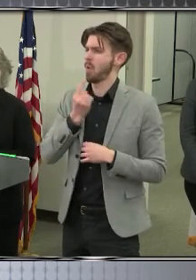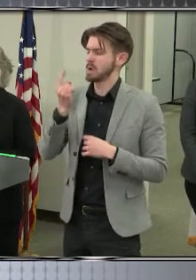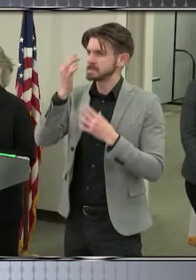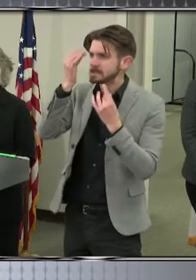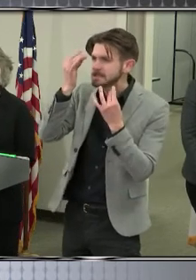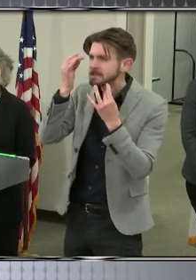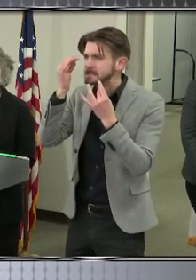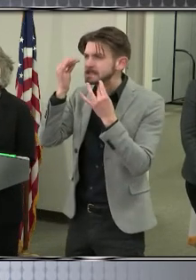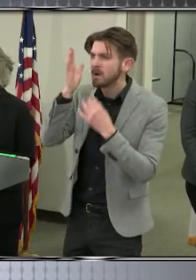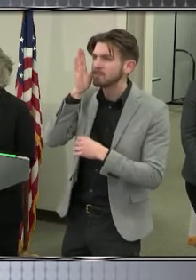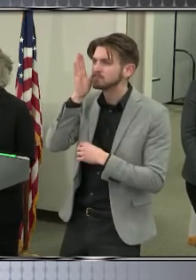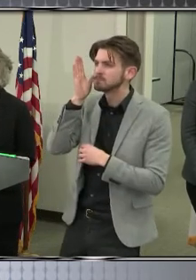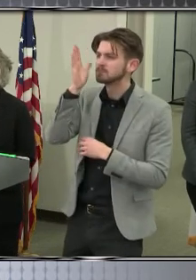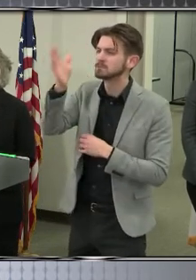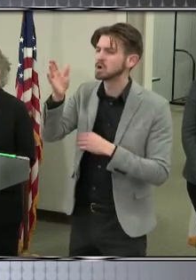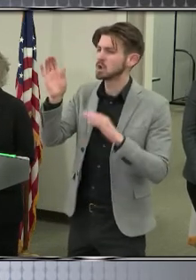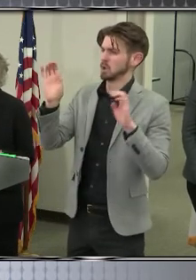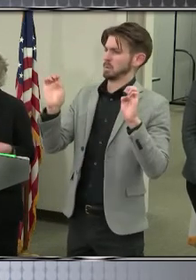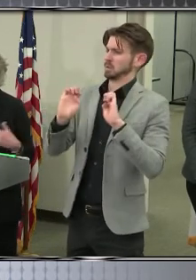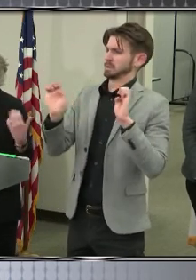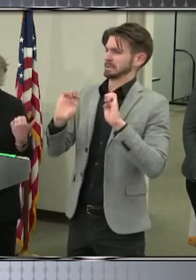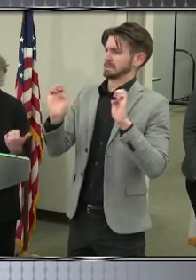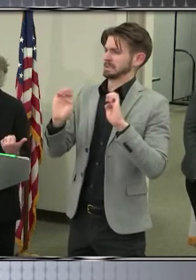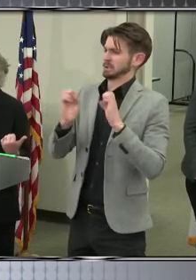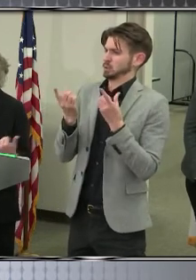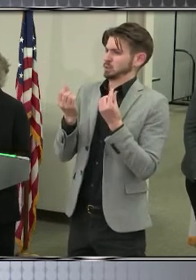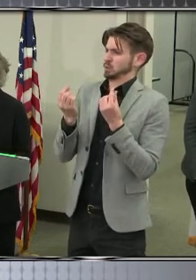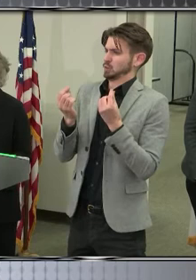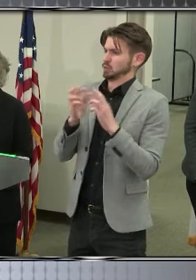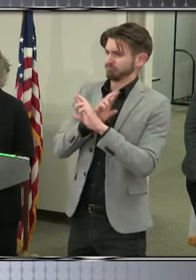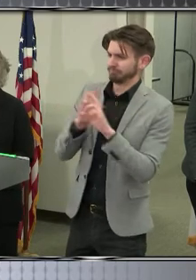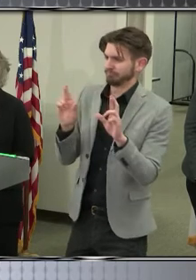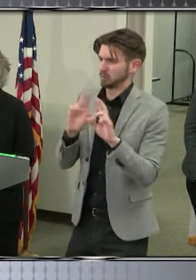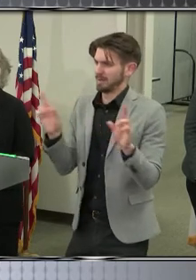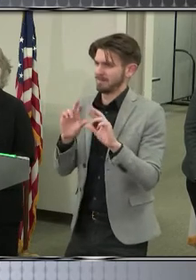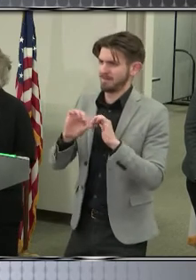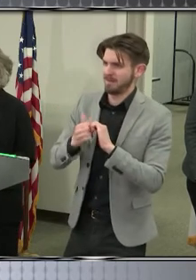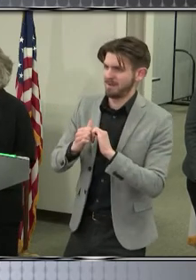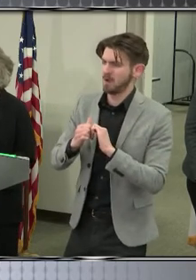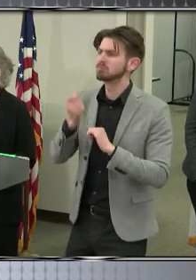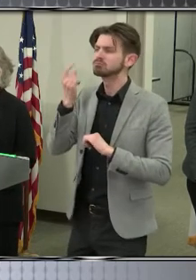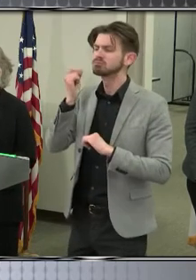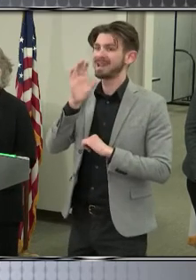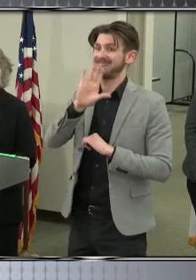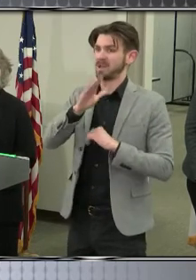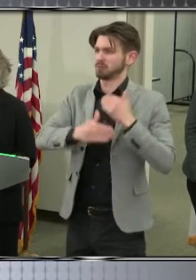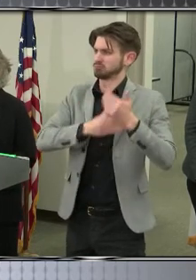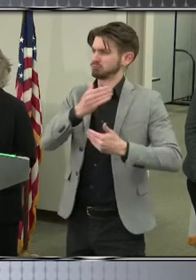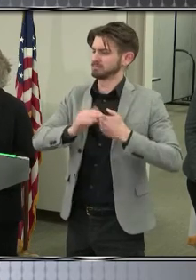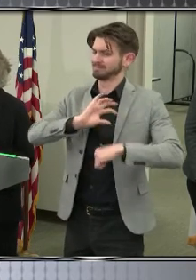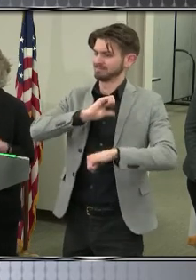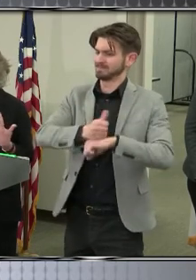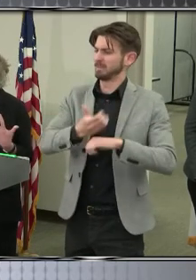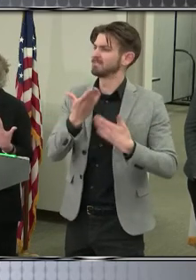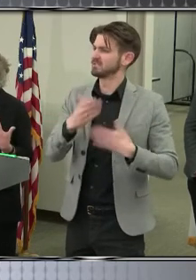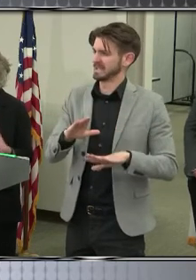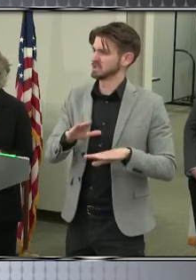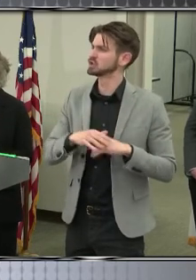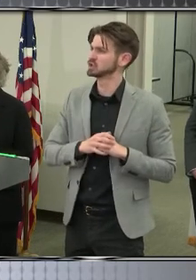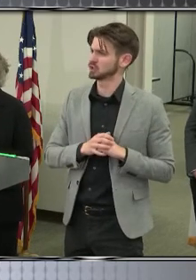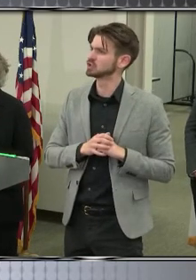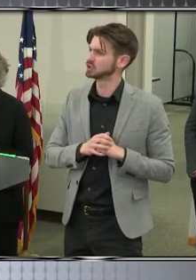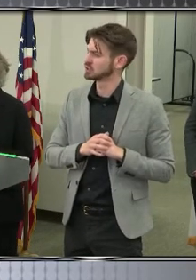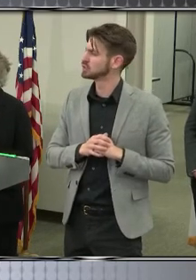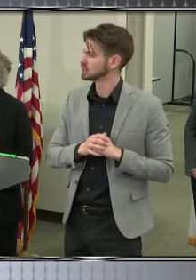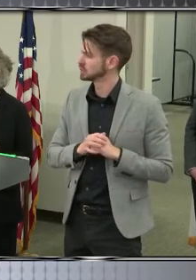thinking about emergency preparedness, they have those same processes in place. And they are addressing that, and we are